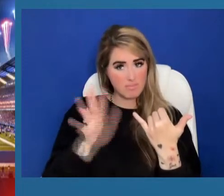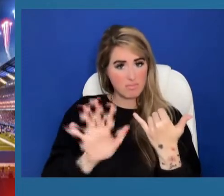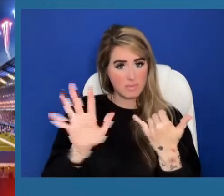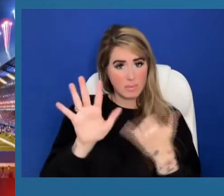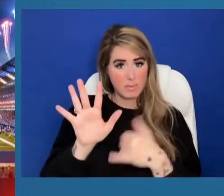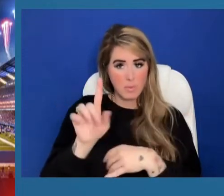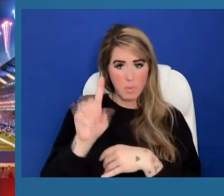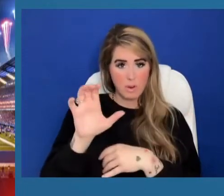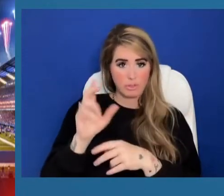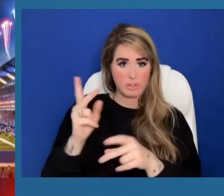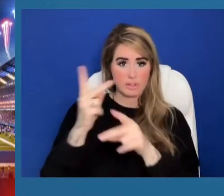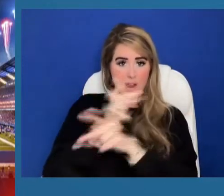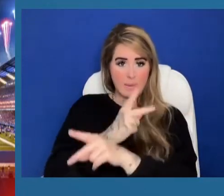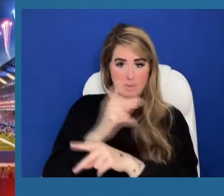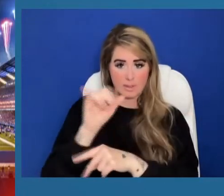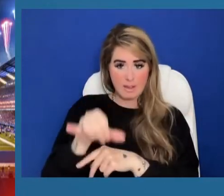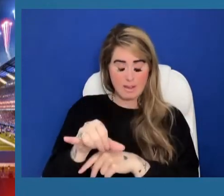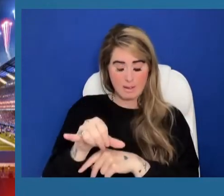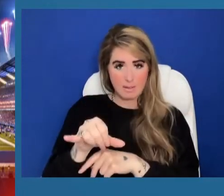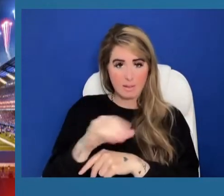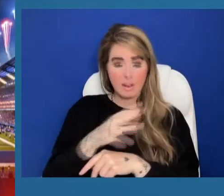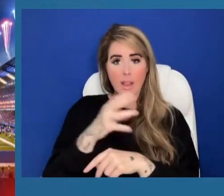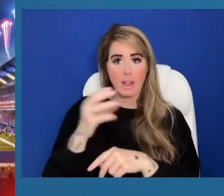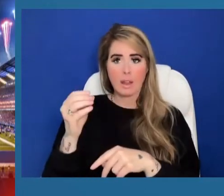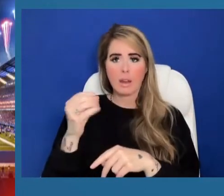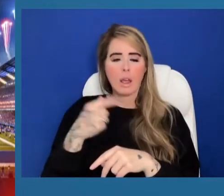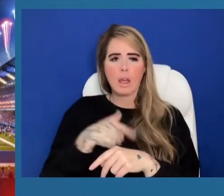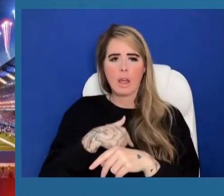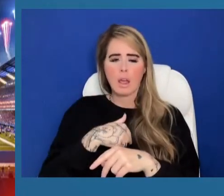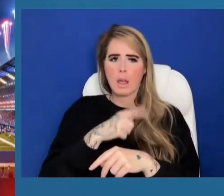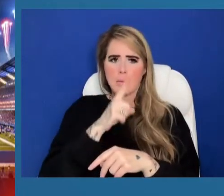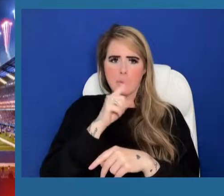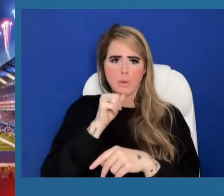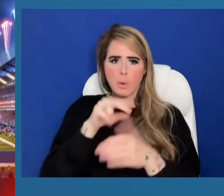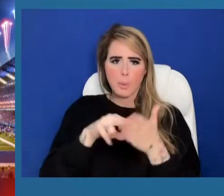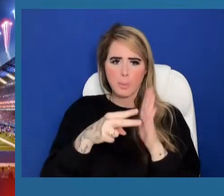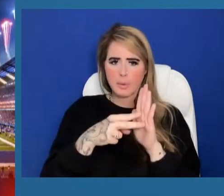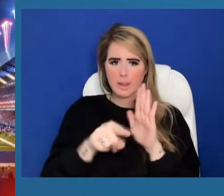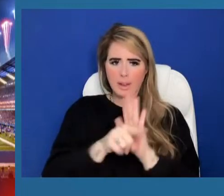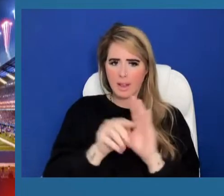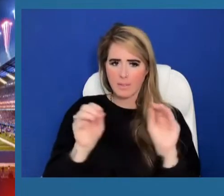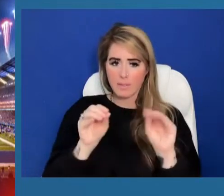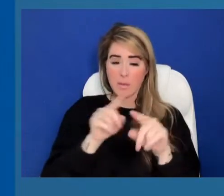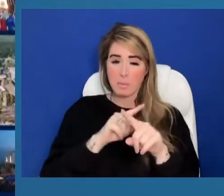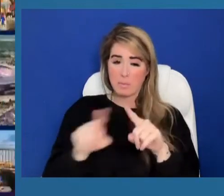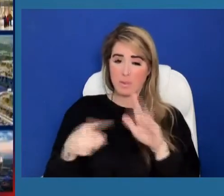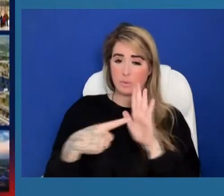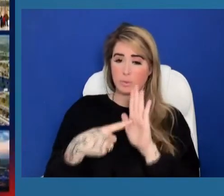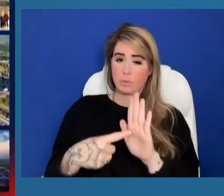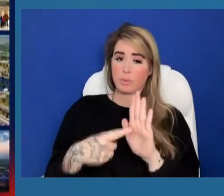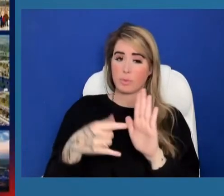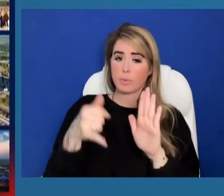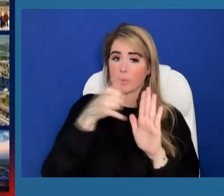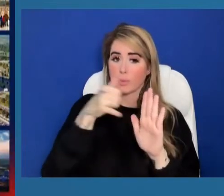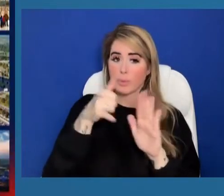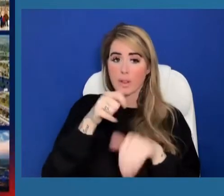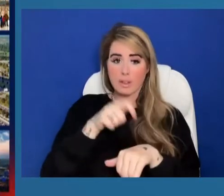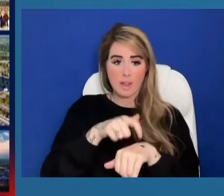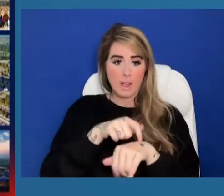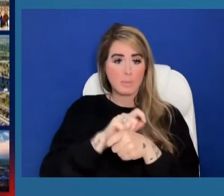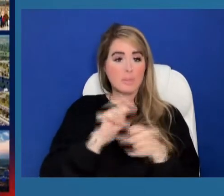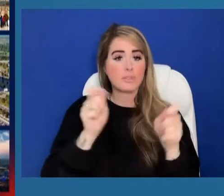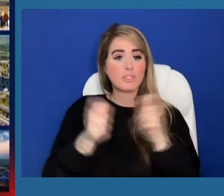that. And I don't say that in a negative way, but it just goes to show you how times have